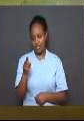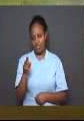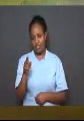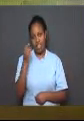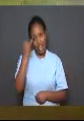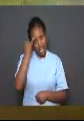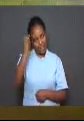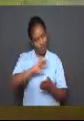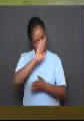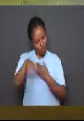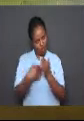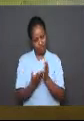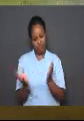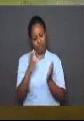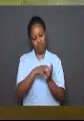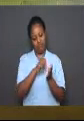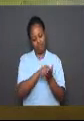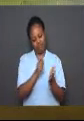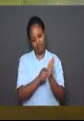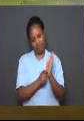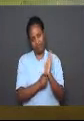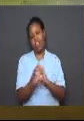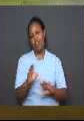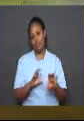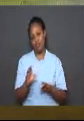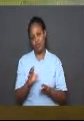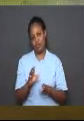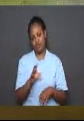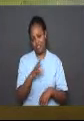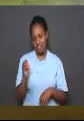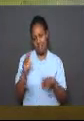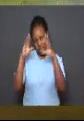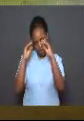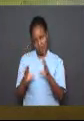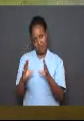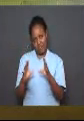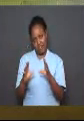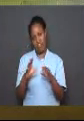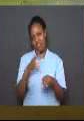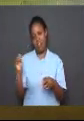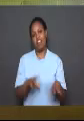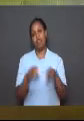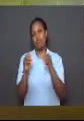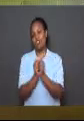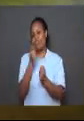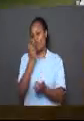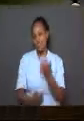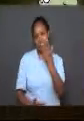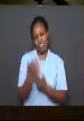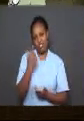ideas down, so that you can discuss them later with your teacher and the rest of the class.